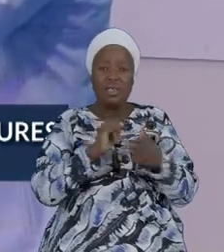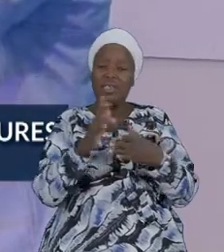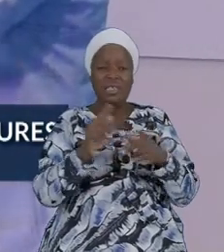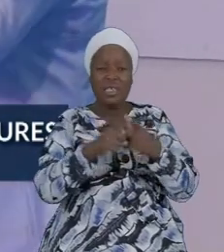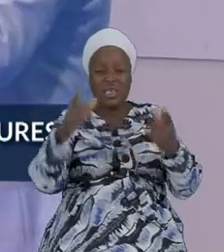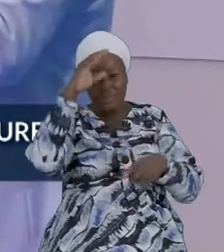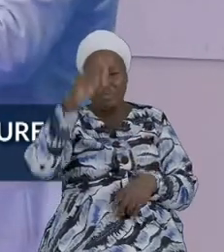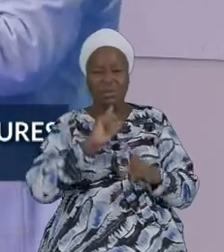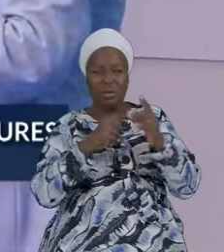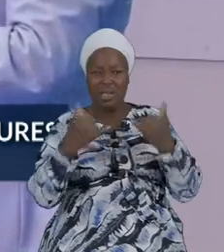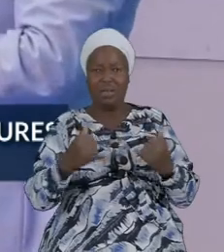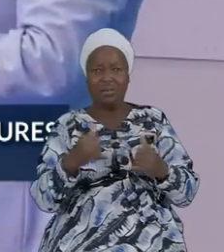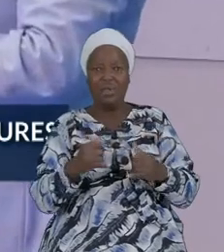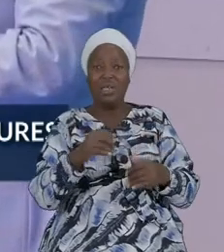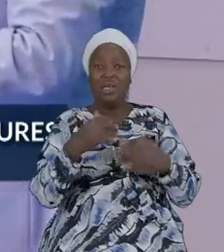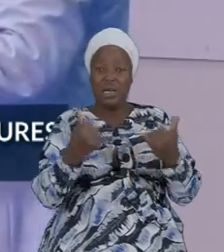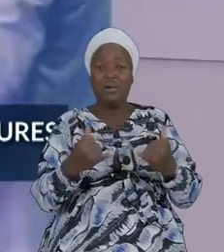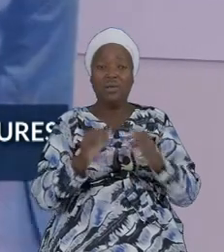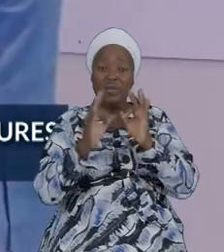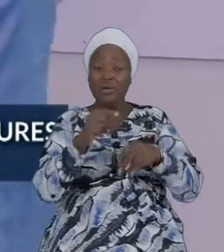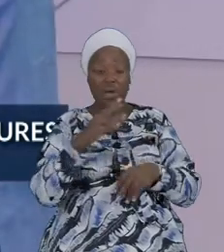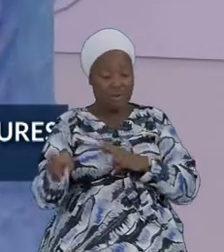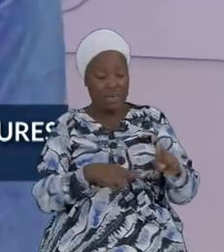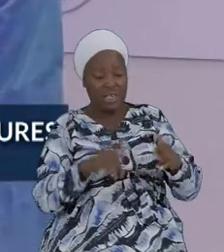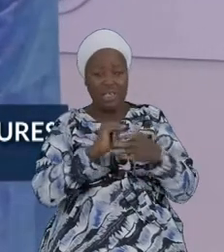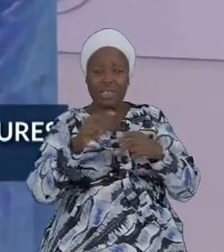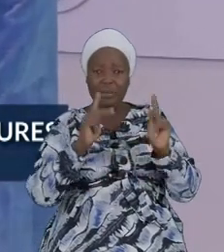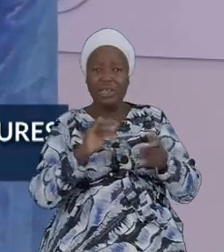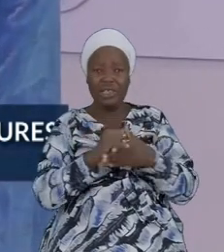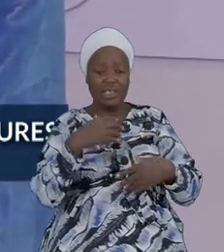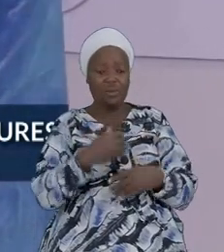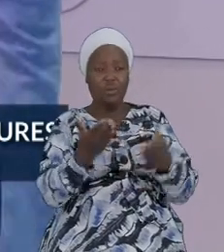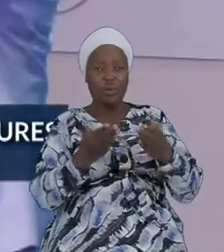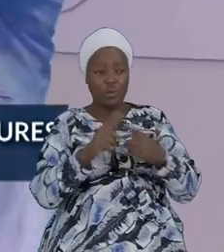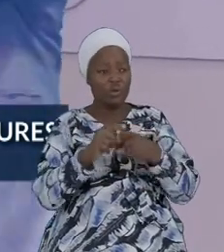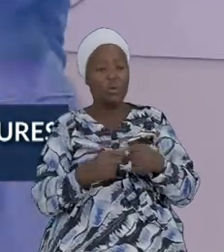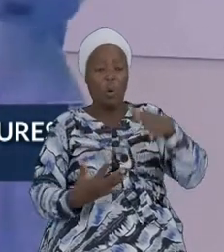Now, if you be ready, this is a person that threatened to burn them